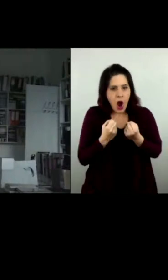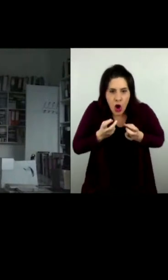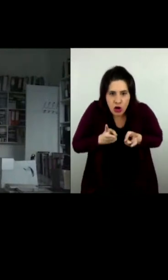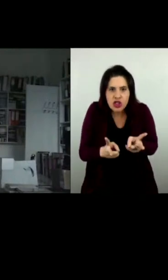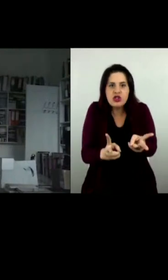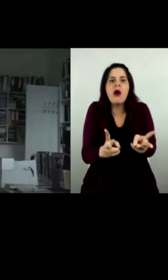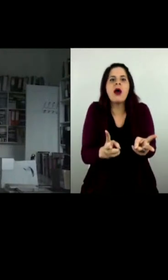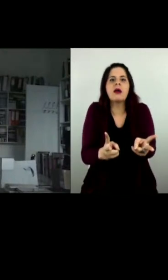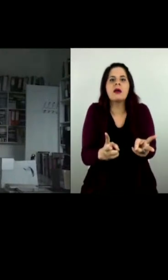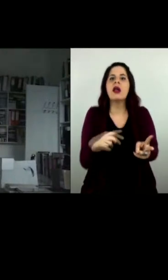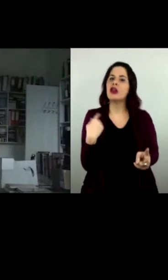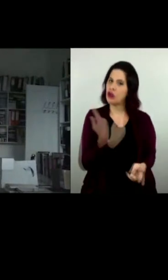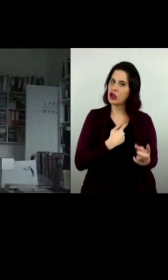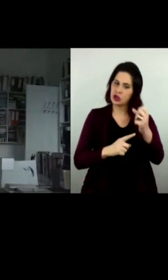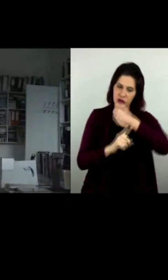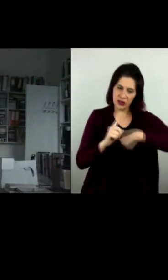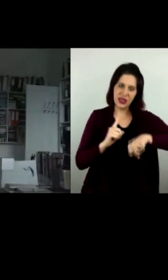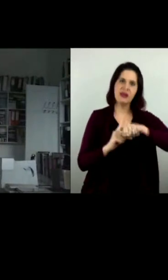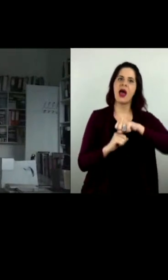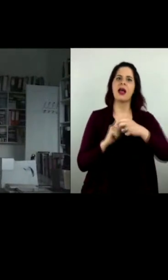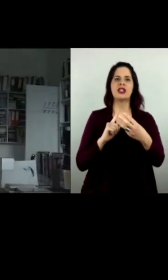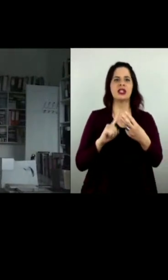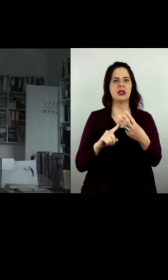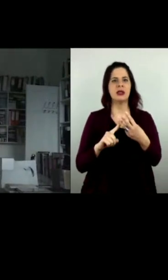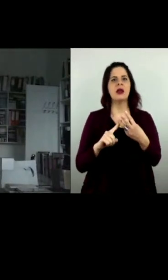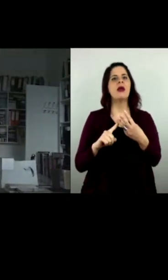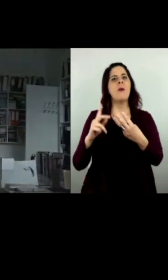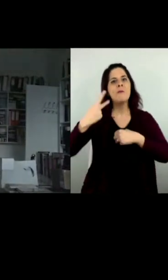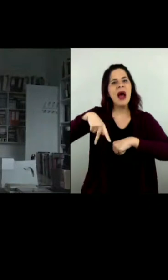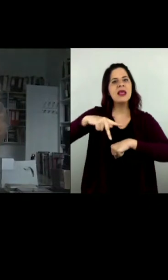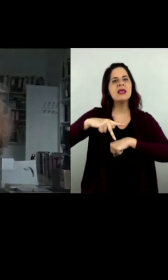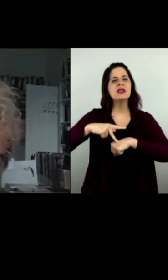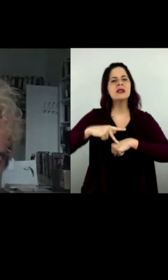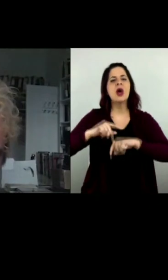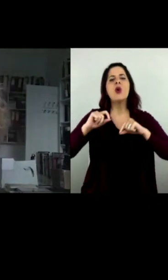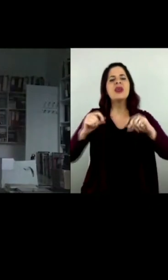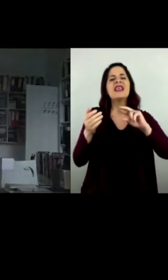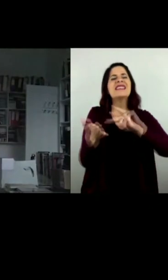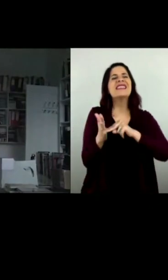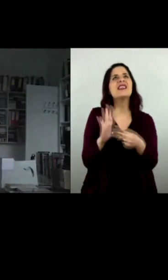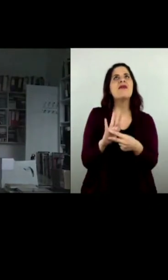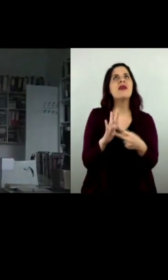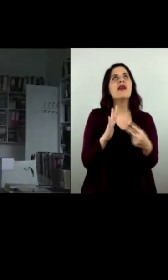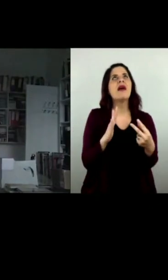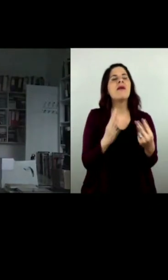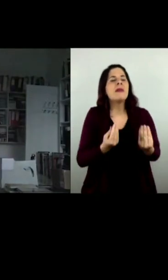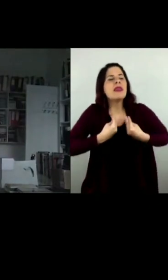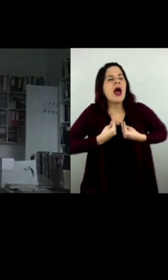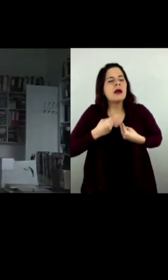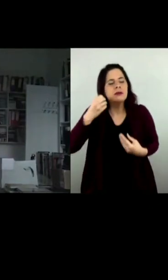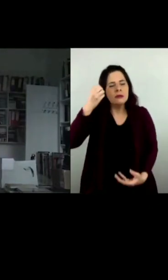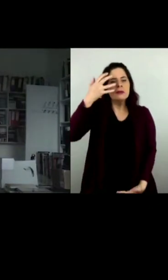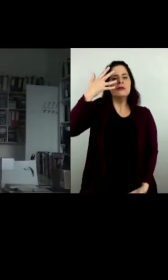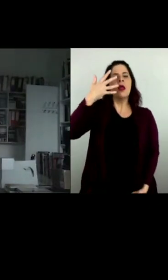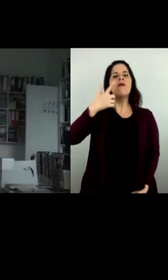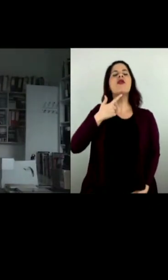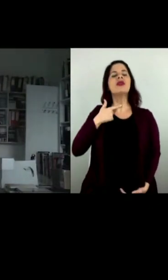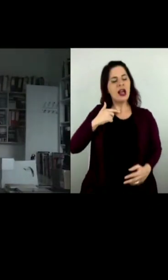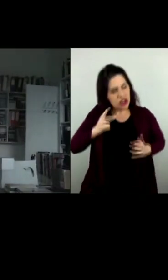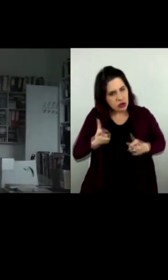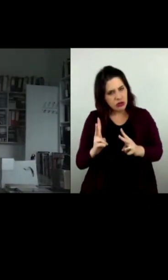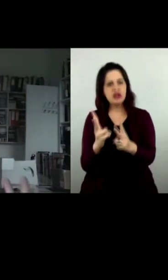society, as a nation, it's, you know, it's what we can do imaginatively. And that's why it matters that